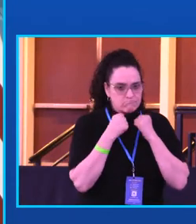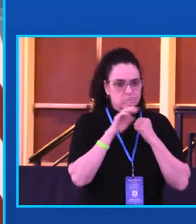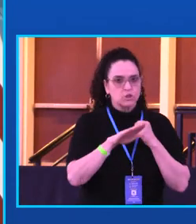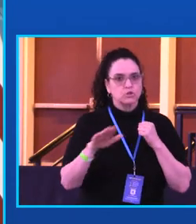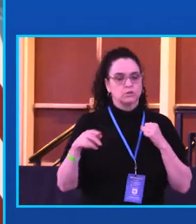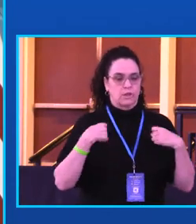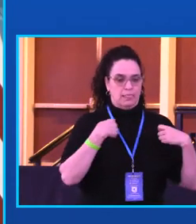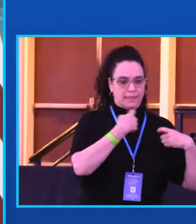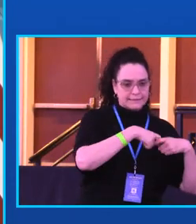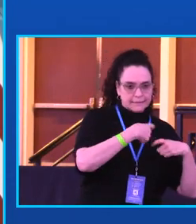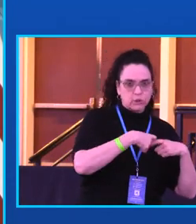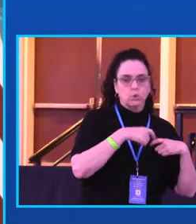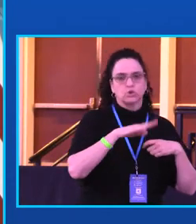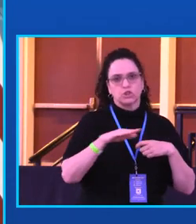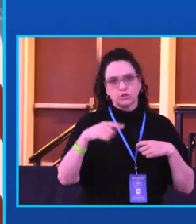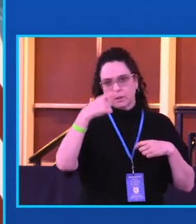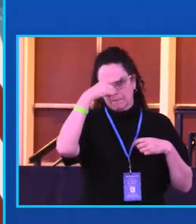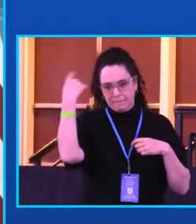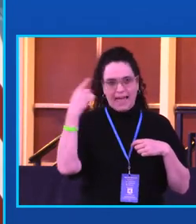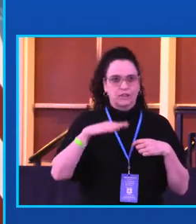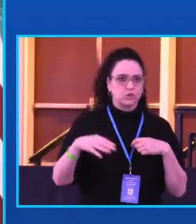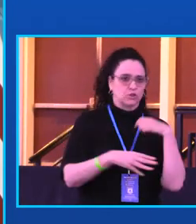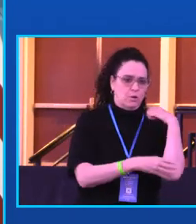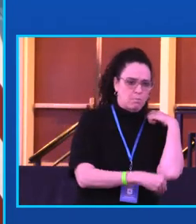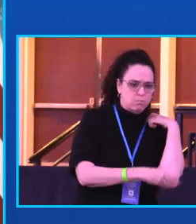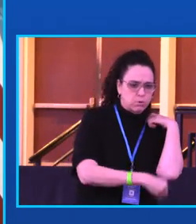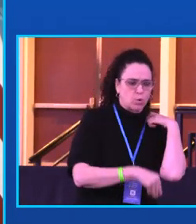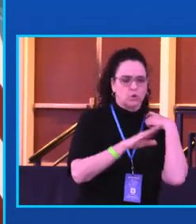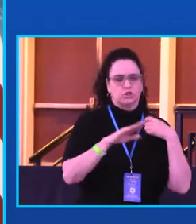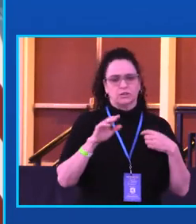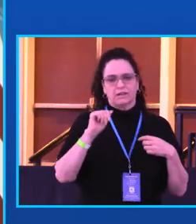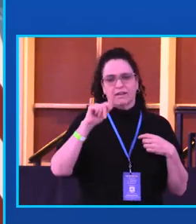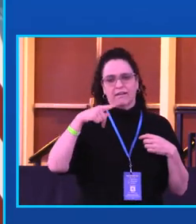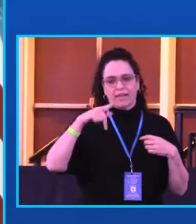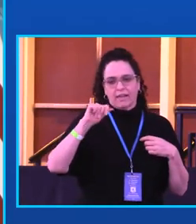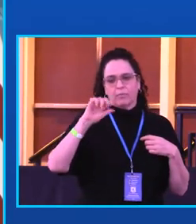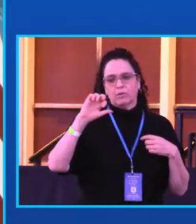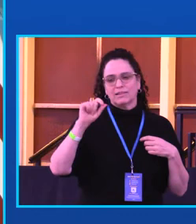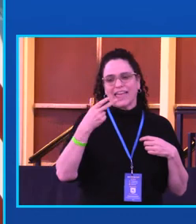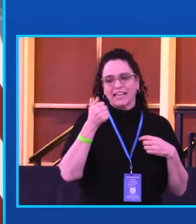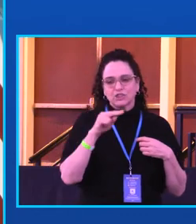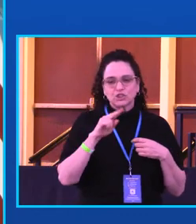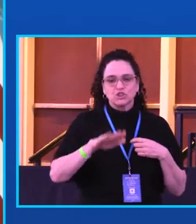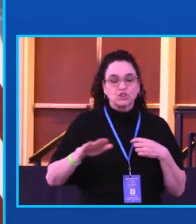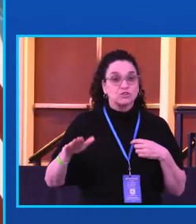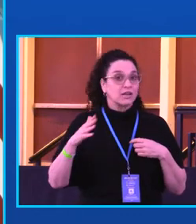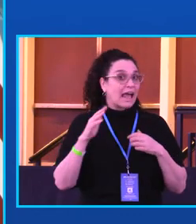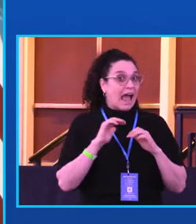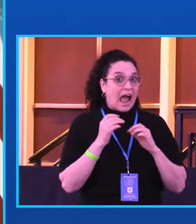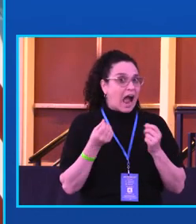Latino children, black children, poor children, Appalachian children, by 40%.